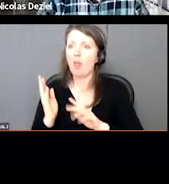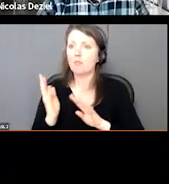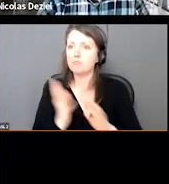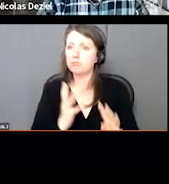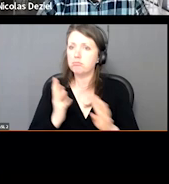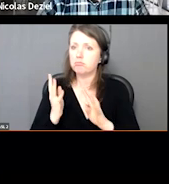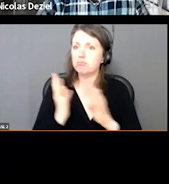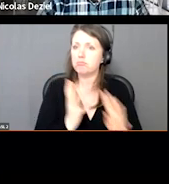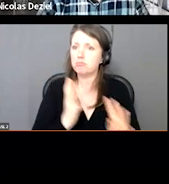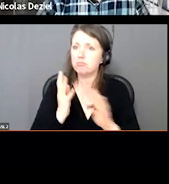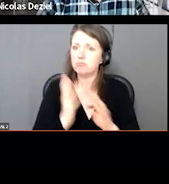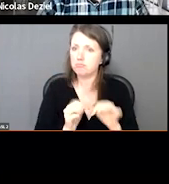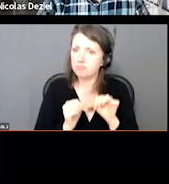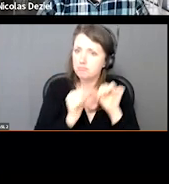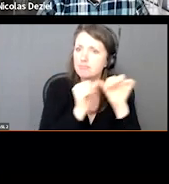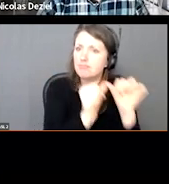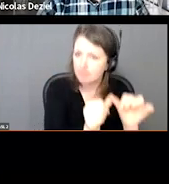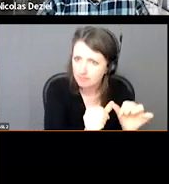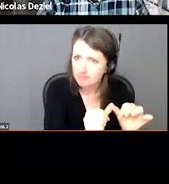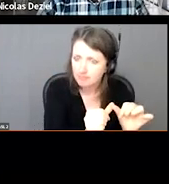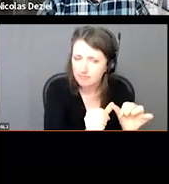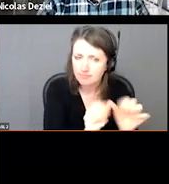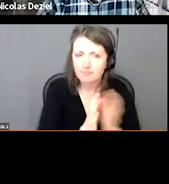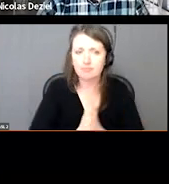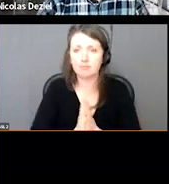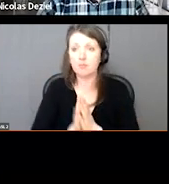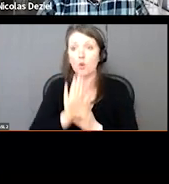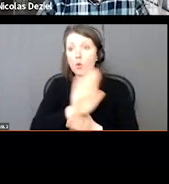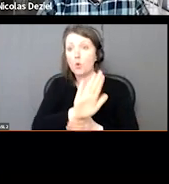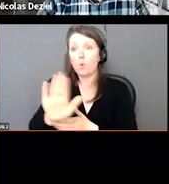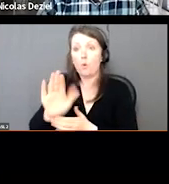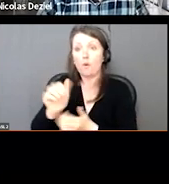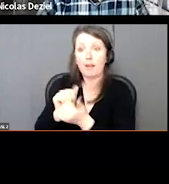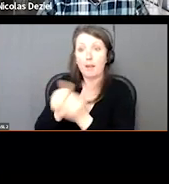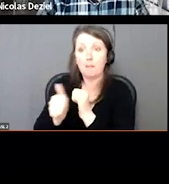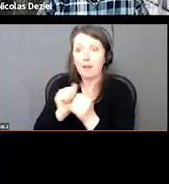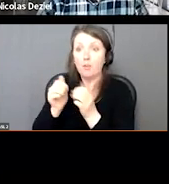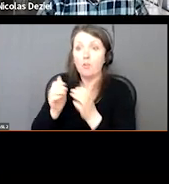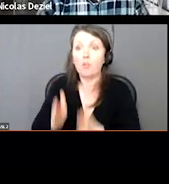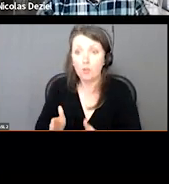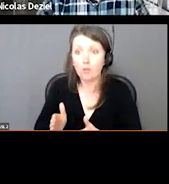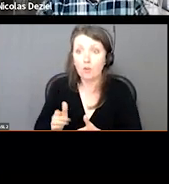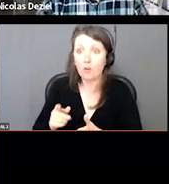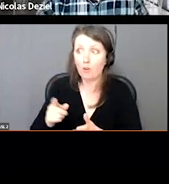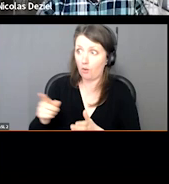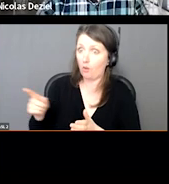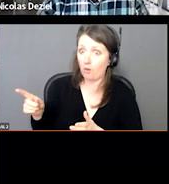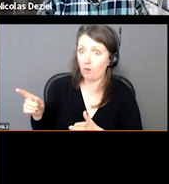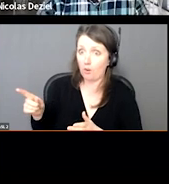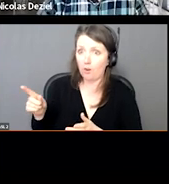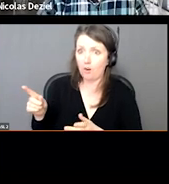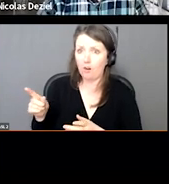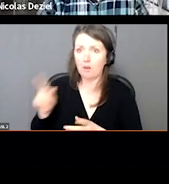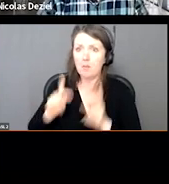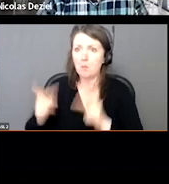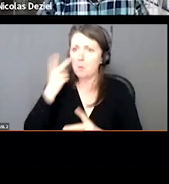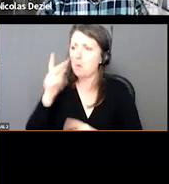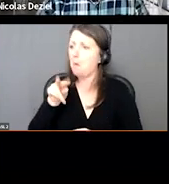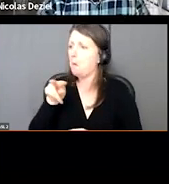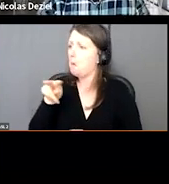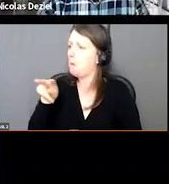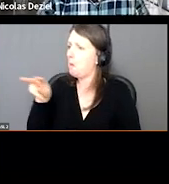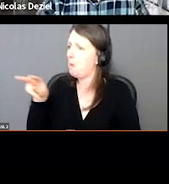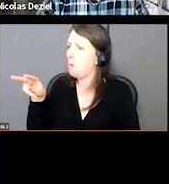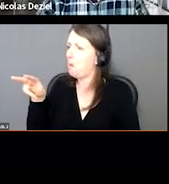It can also give you an edge over the competition. Why would a consumer purchase product A rather than product B? Well, it could be